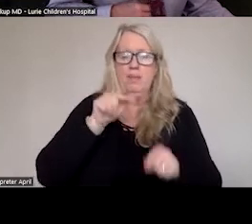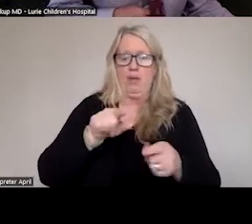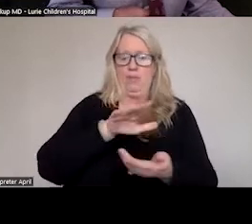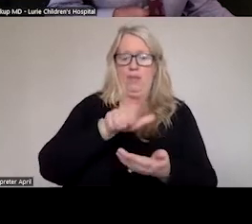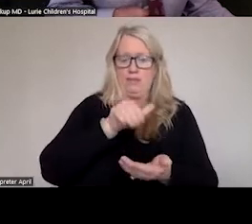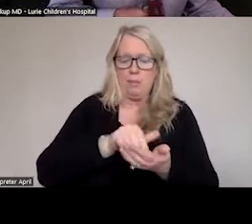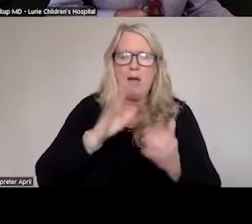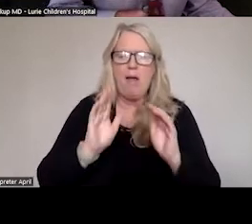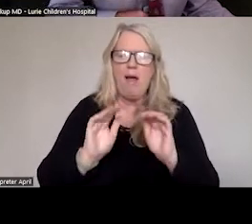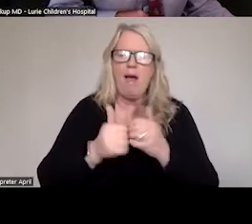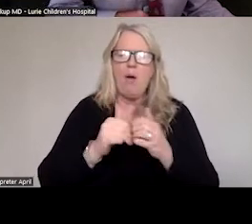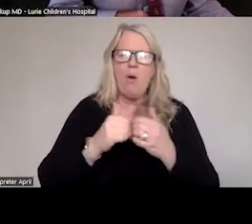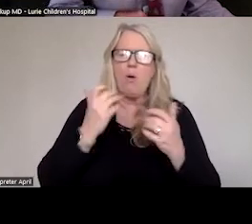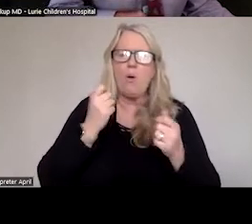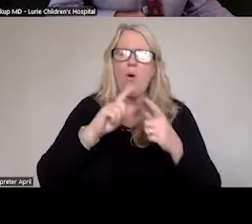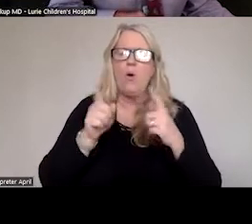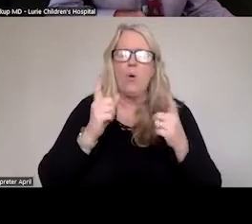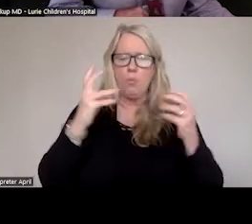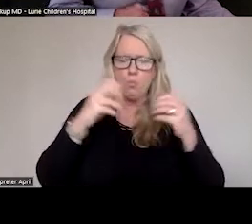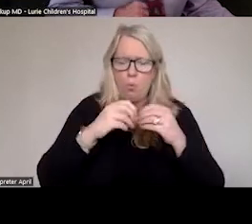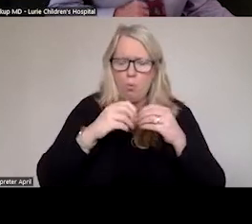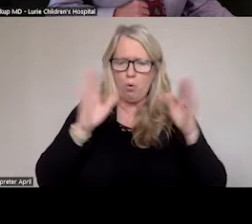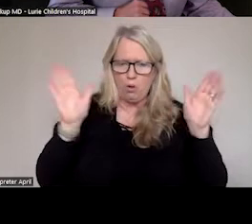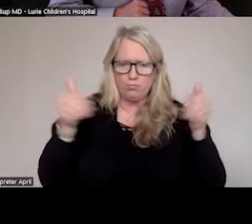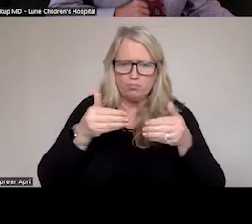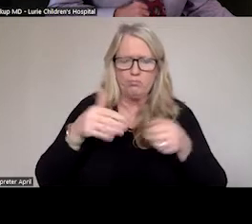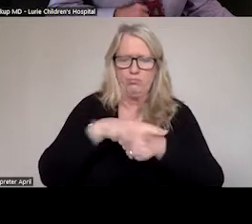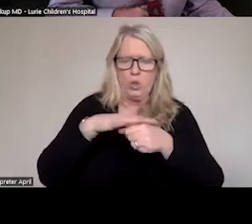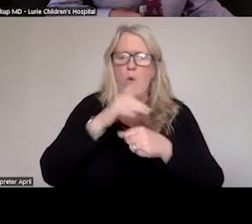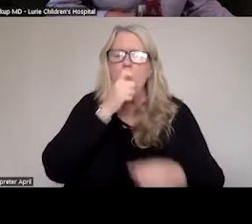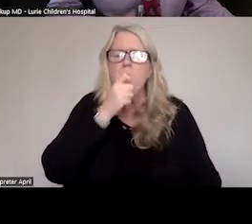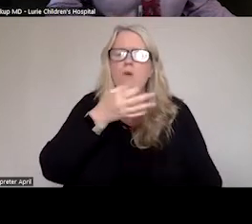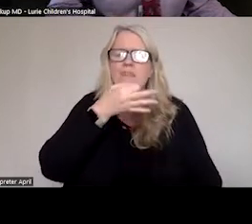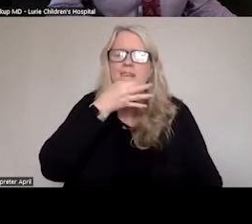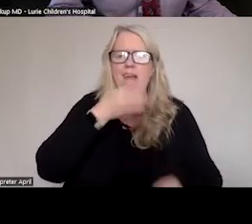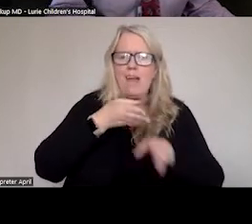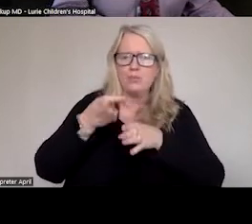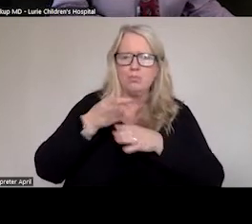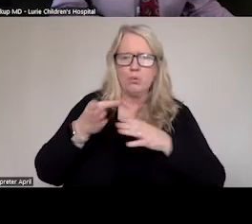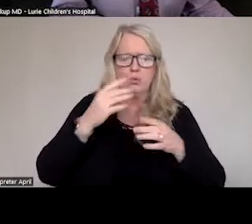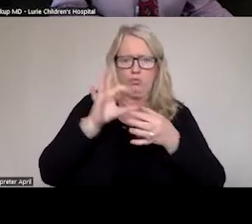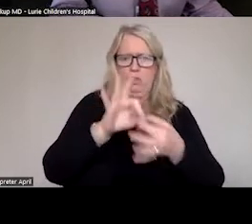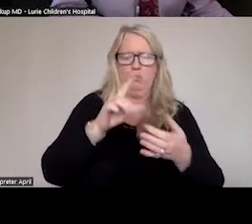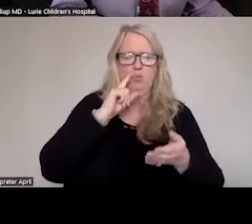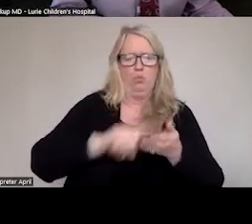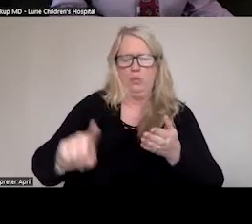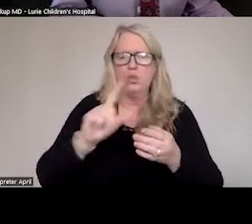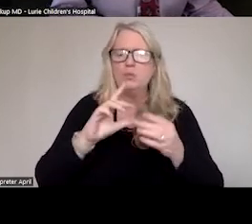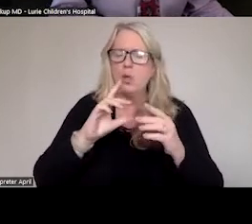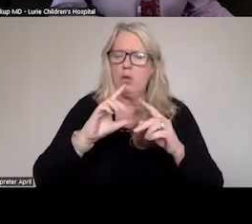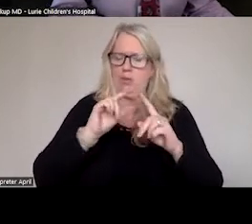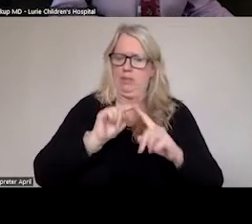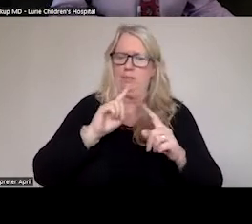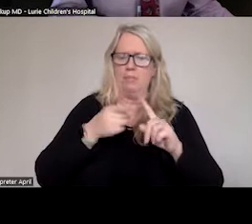how do we decentralize, who the experts are in terms of research, right? An example of this is this